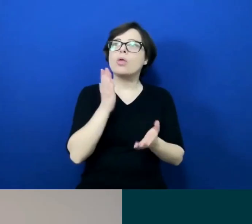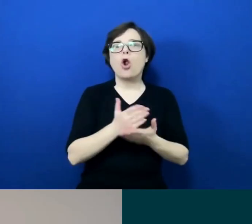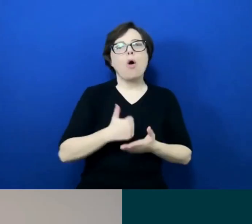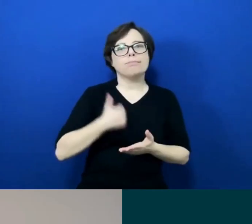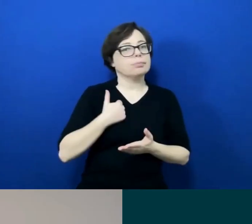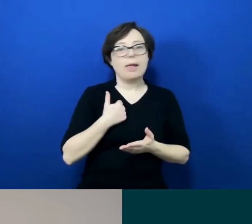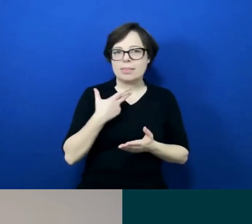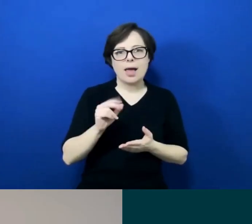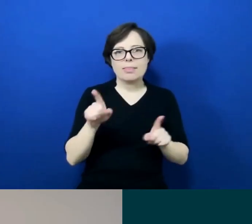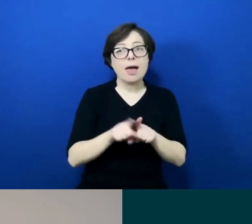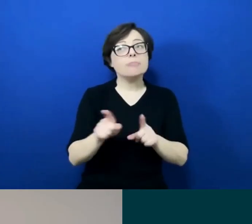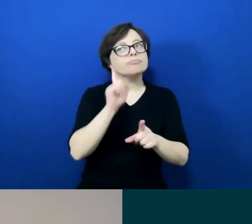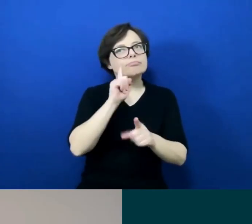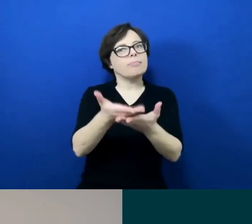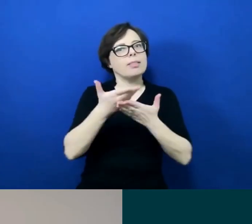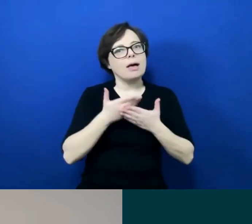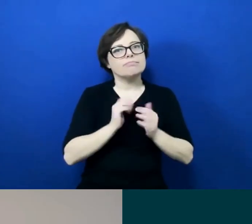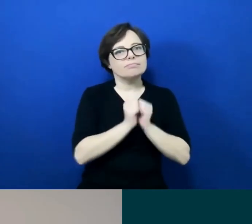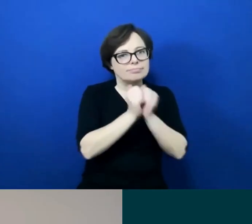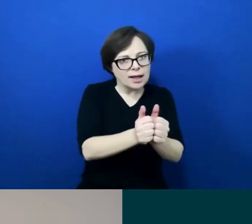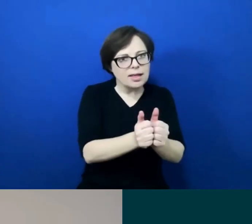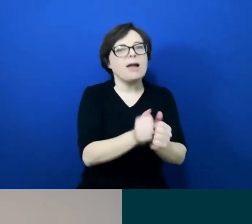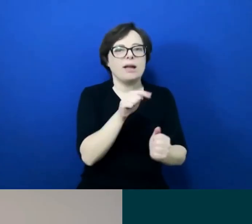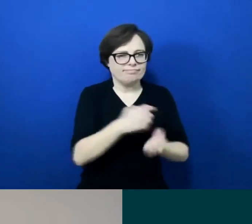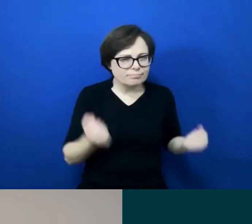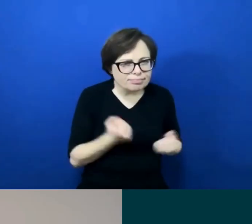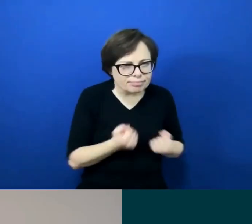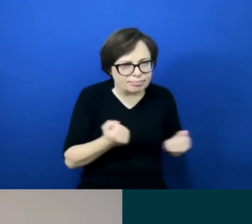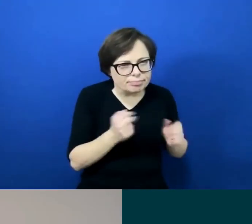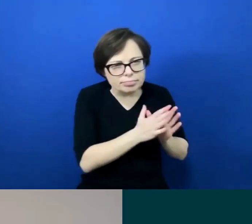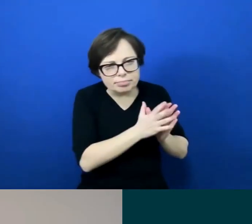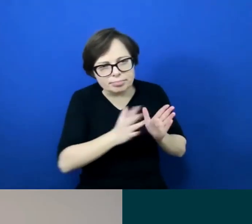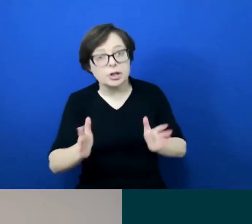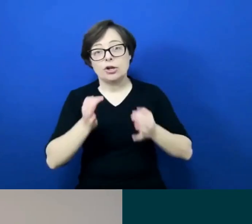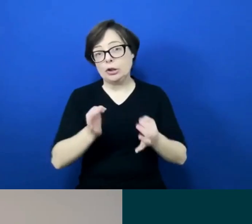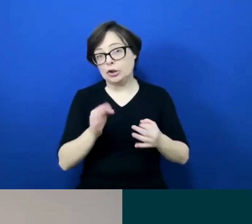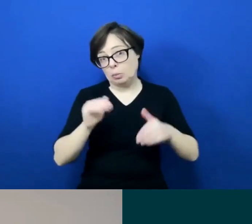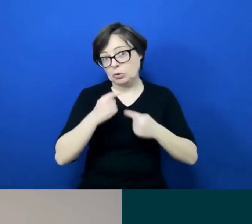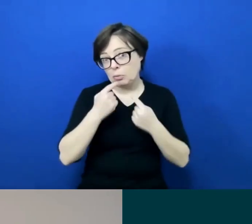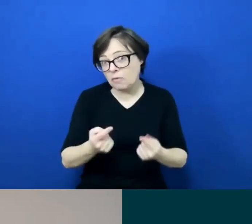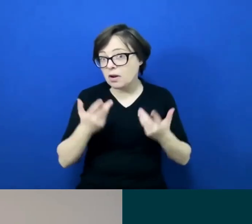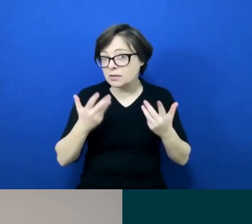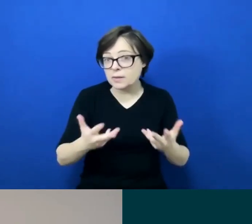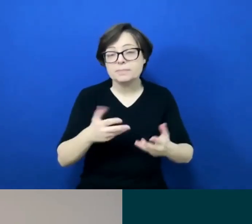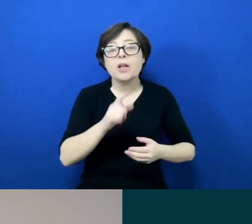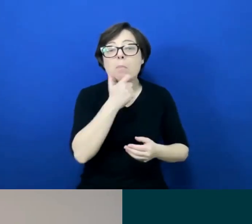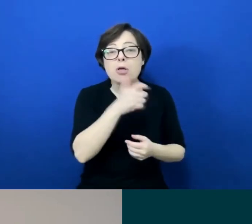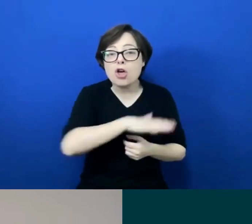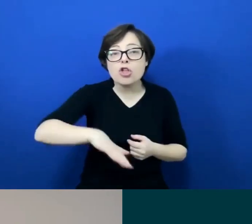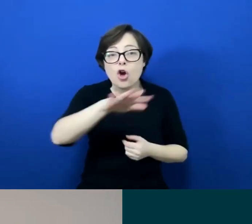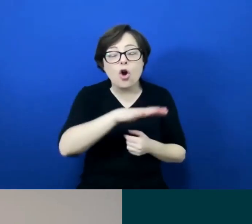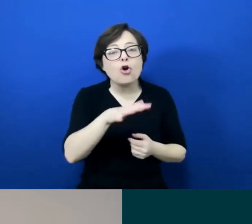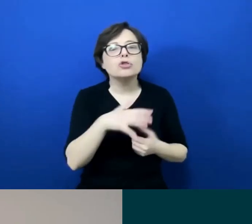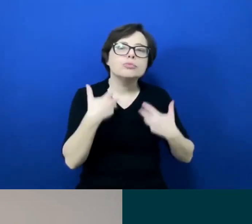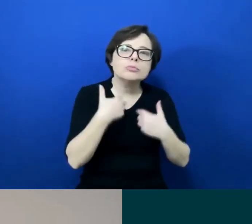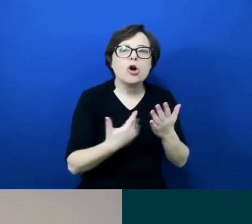as a reason for prestige, but also as a challenge. And today we can say honestly that this